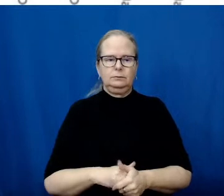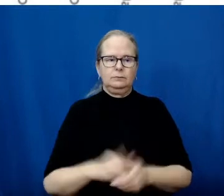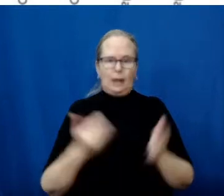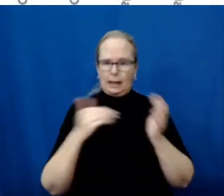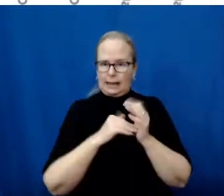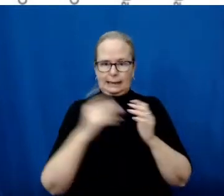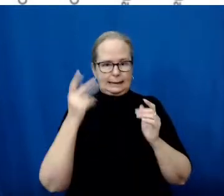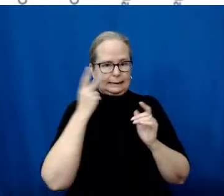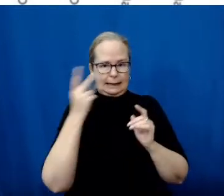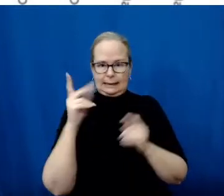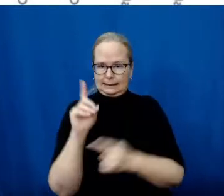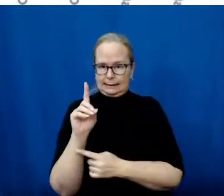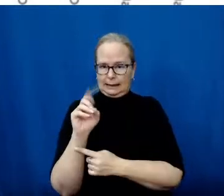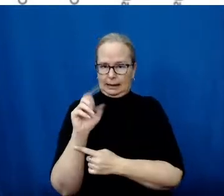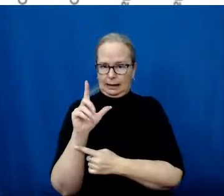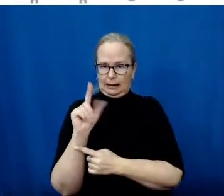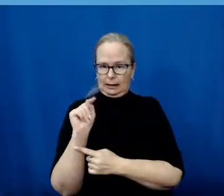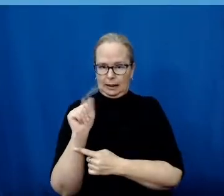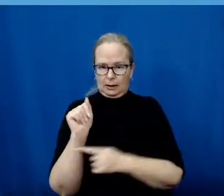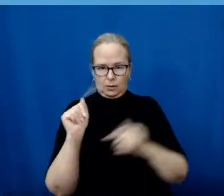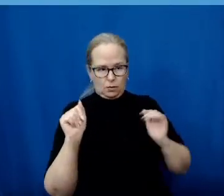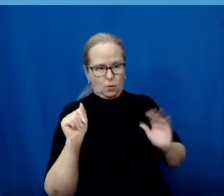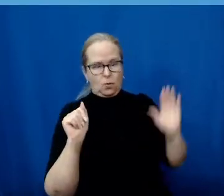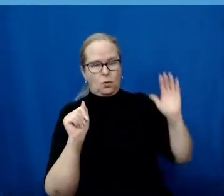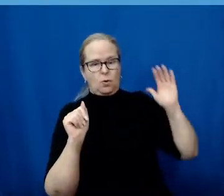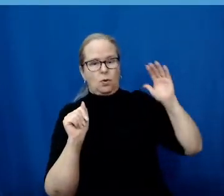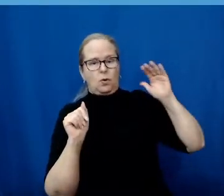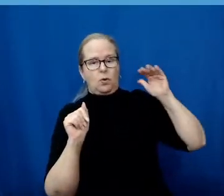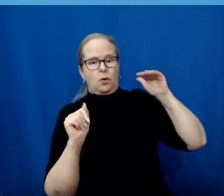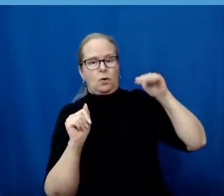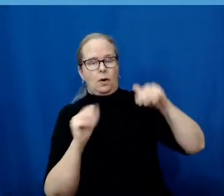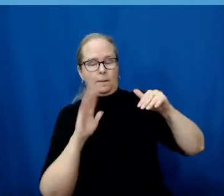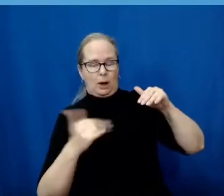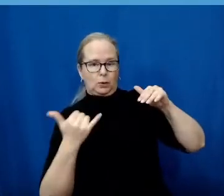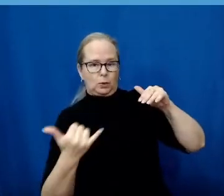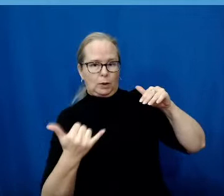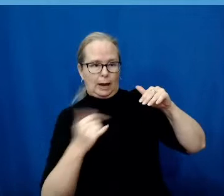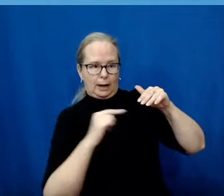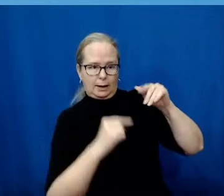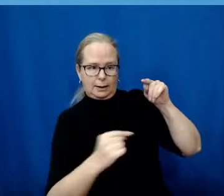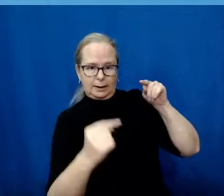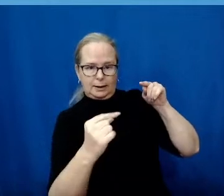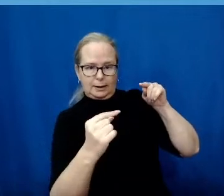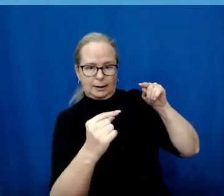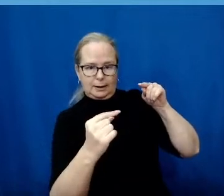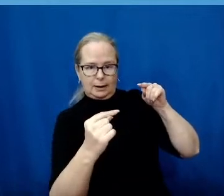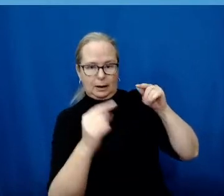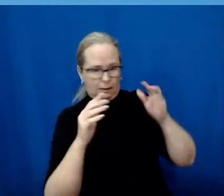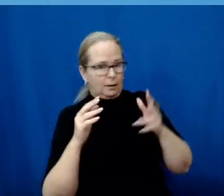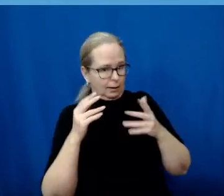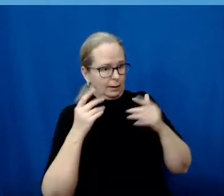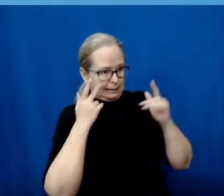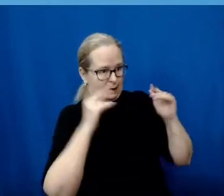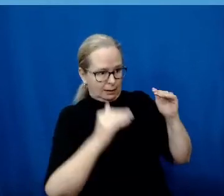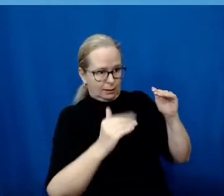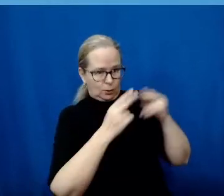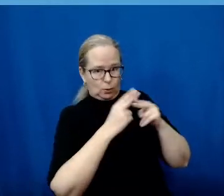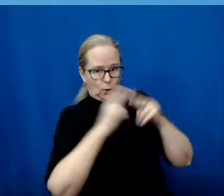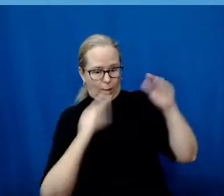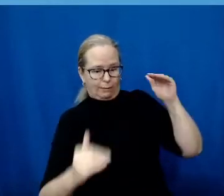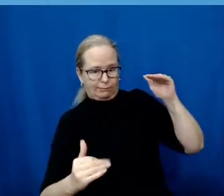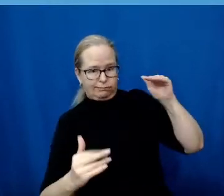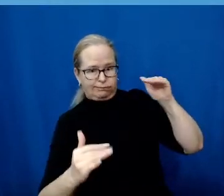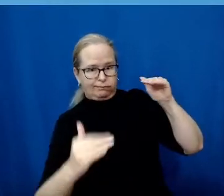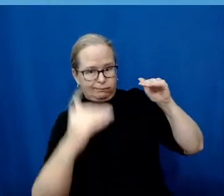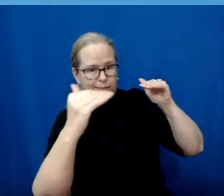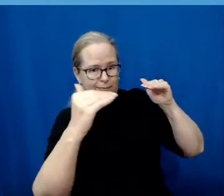up. I mean, if there's one good thing about this, it's that our ICU levels are much lower now than they were at